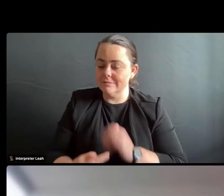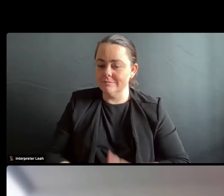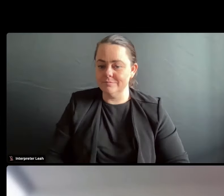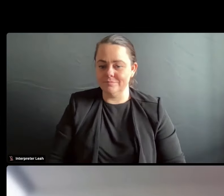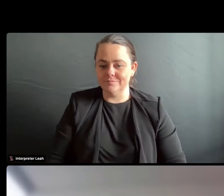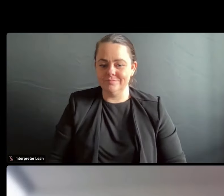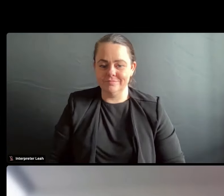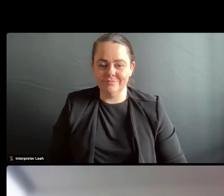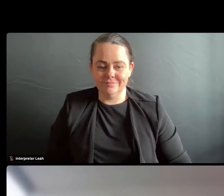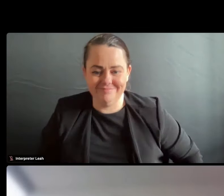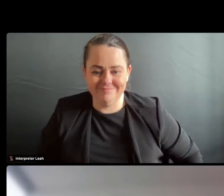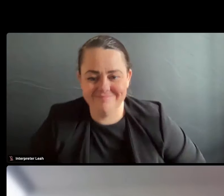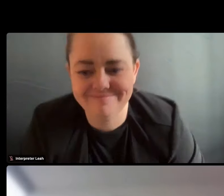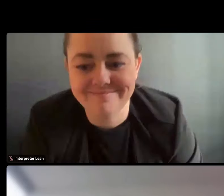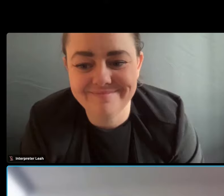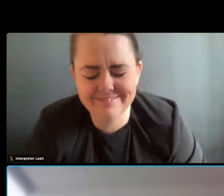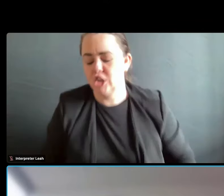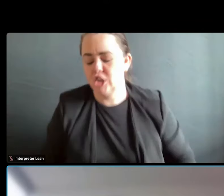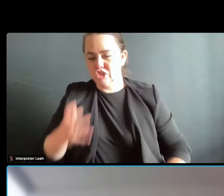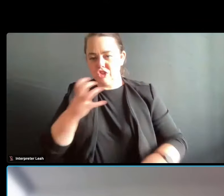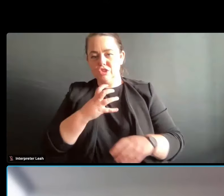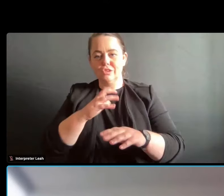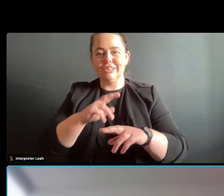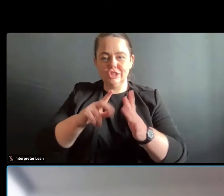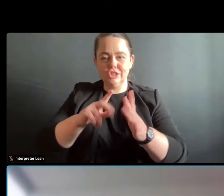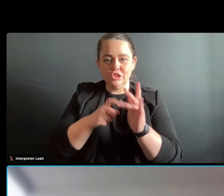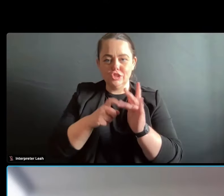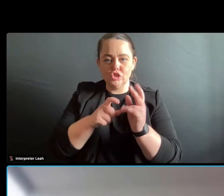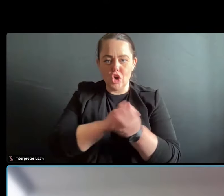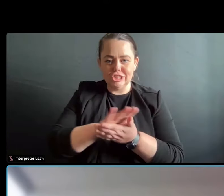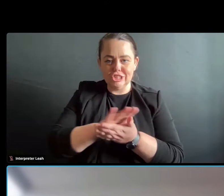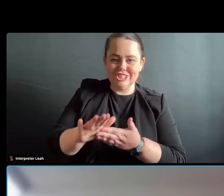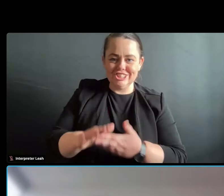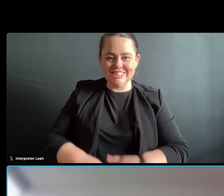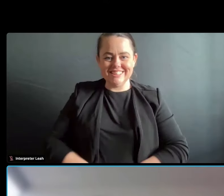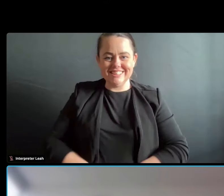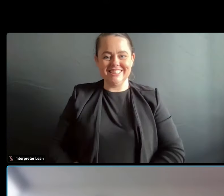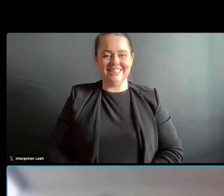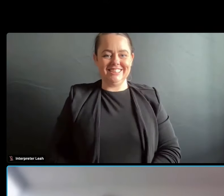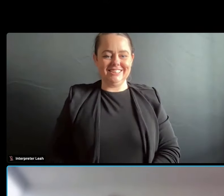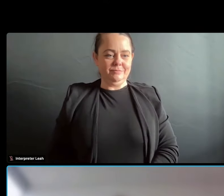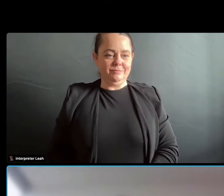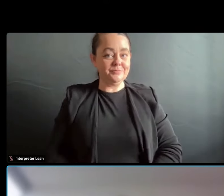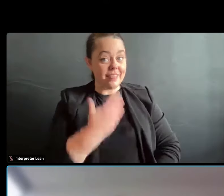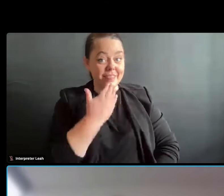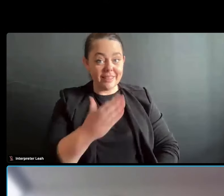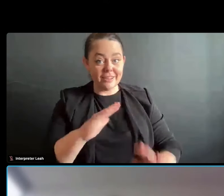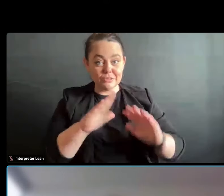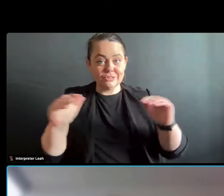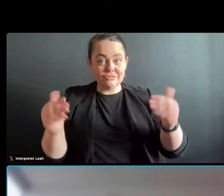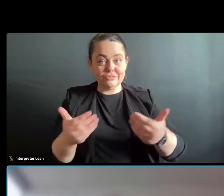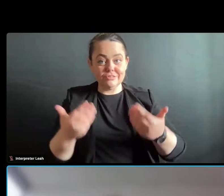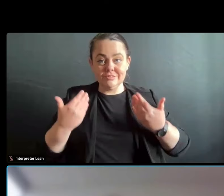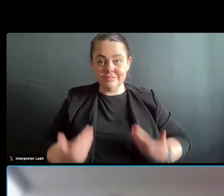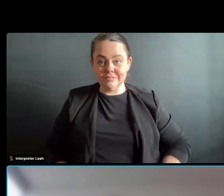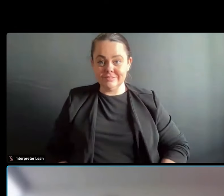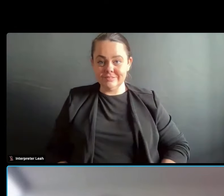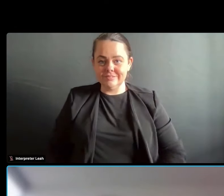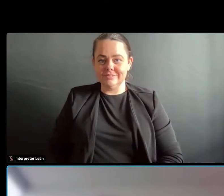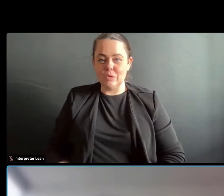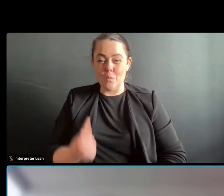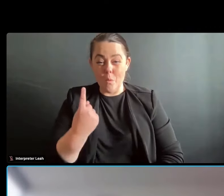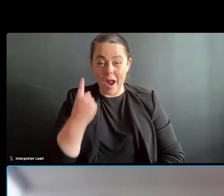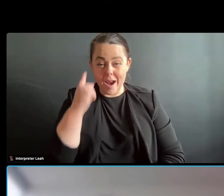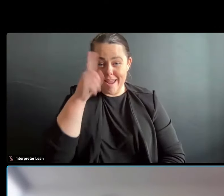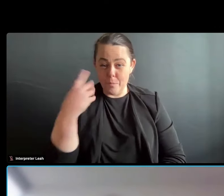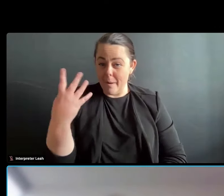And over to you, Josh. Thank you. Thanks for the introduction. You guys are doing really well, an hour and 14 minutes deep,